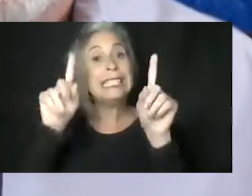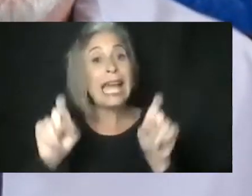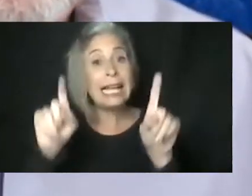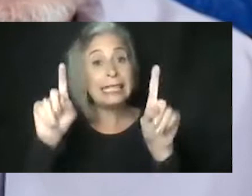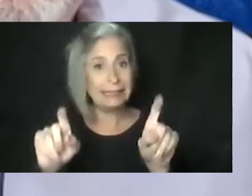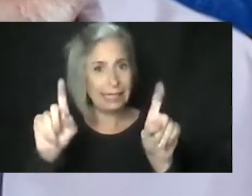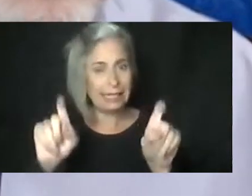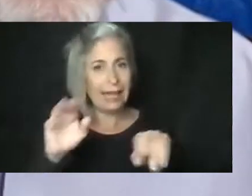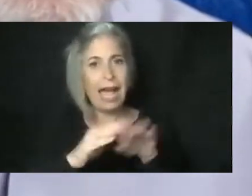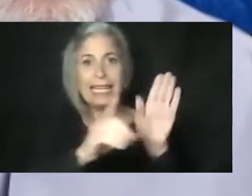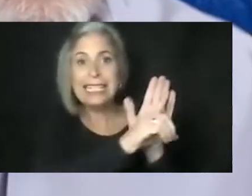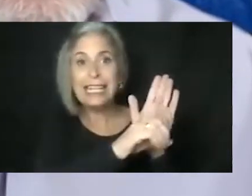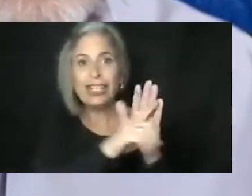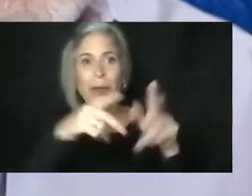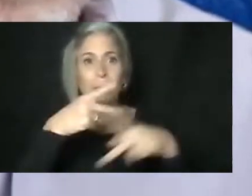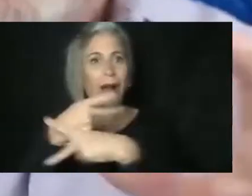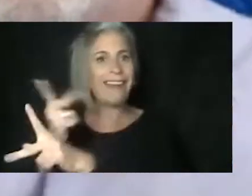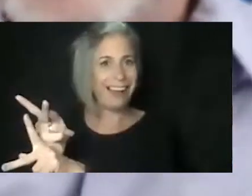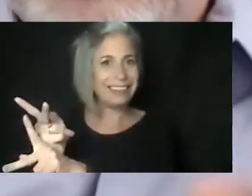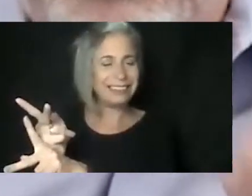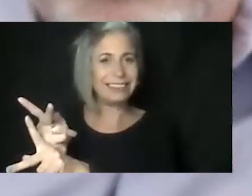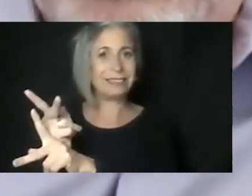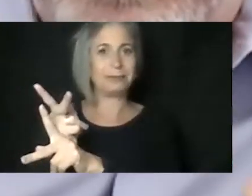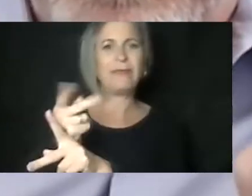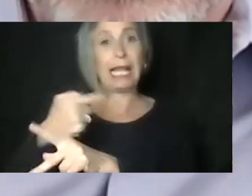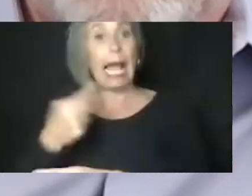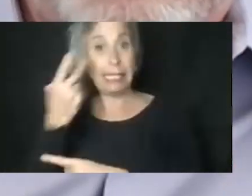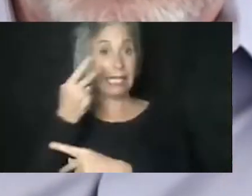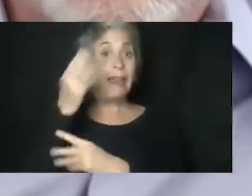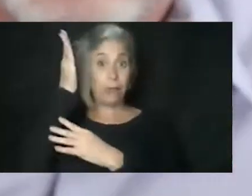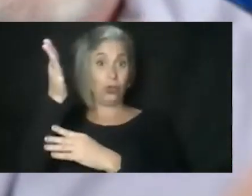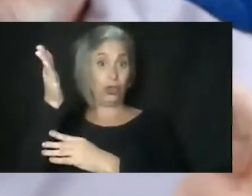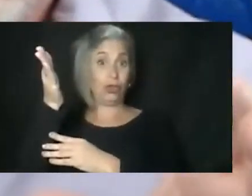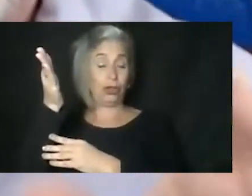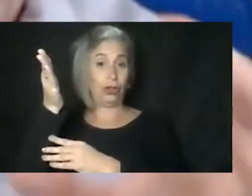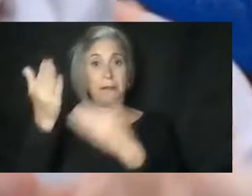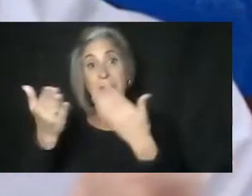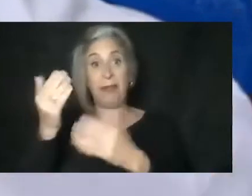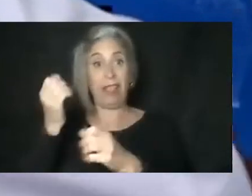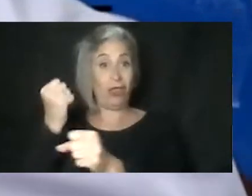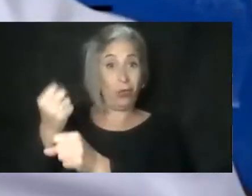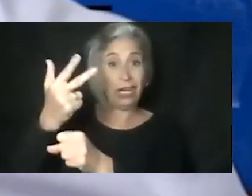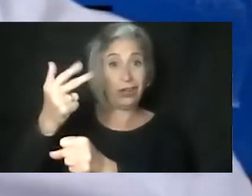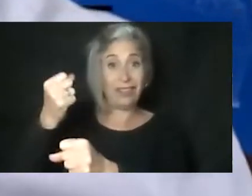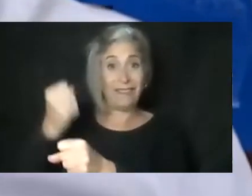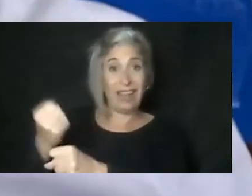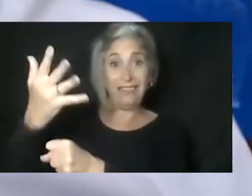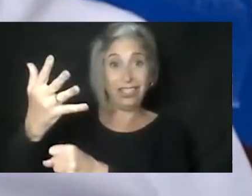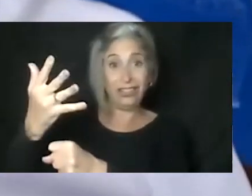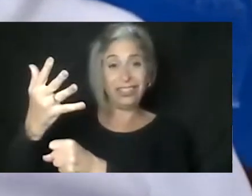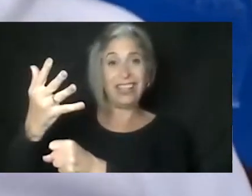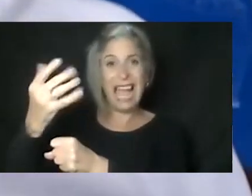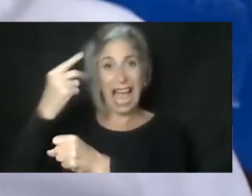testing on digital products. Now, I foresee a future in the next few years, like maybe 3 to 5 years from now.